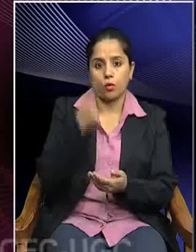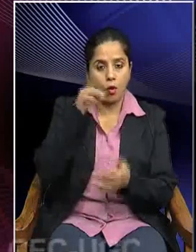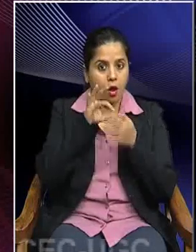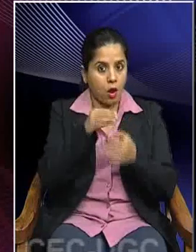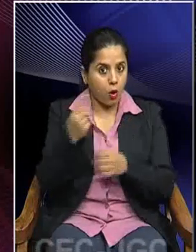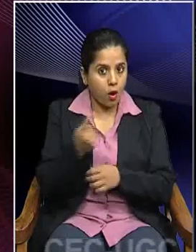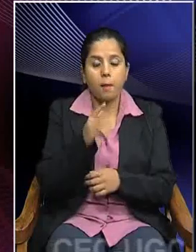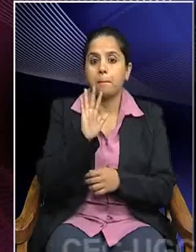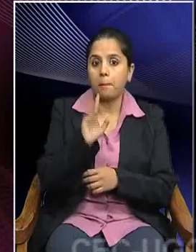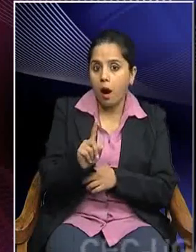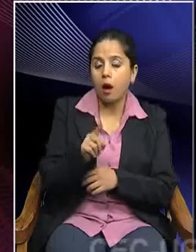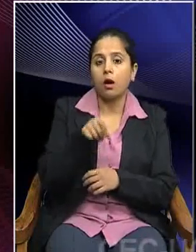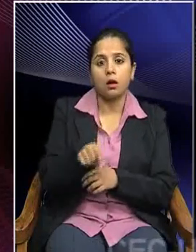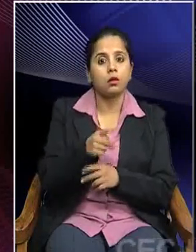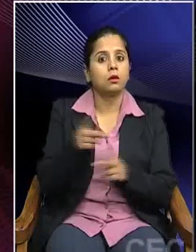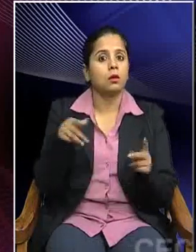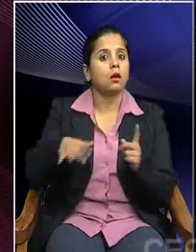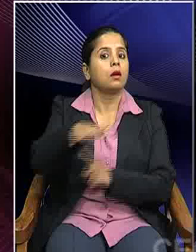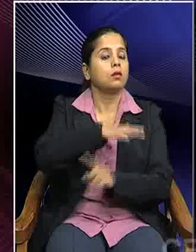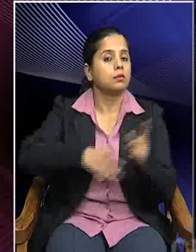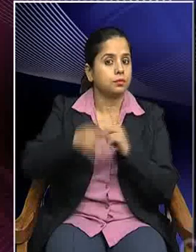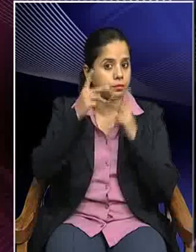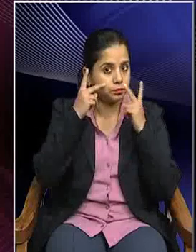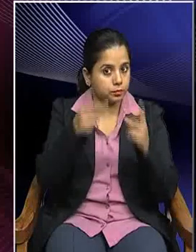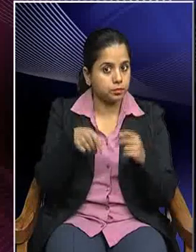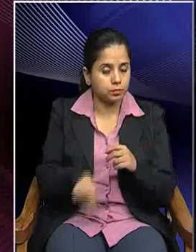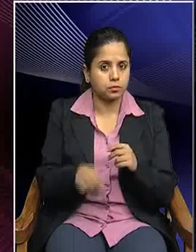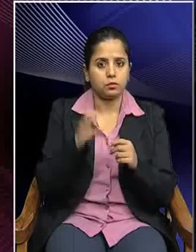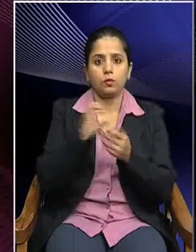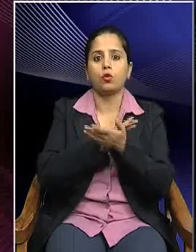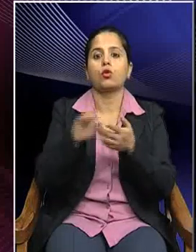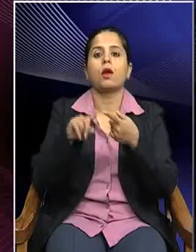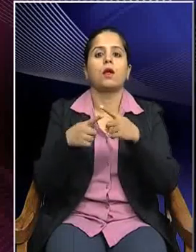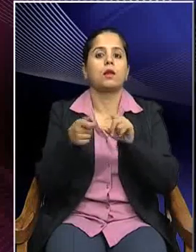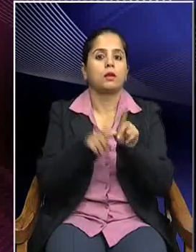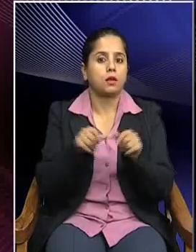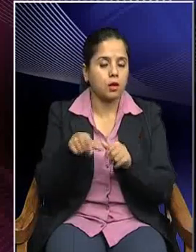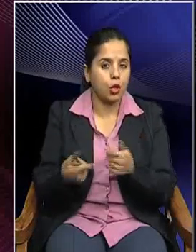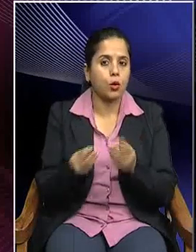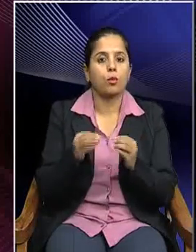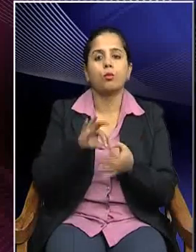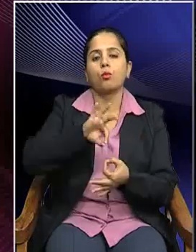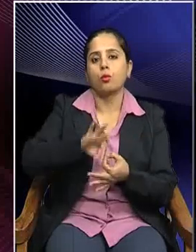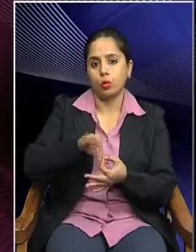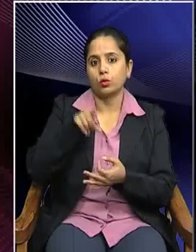familiarity, but these sites, these chaityas, these Buddhist sites